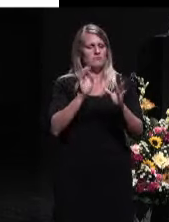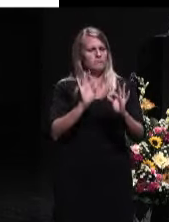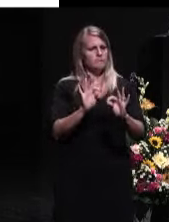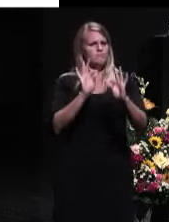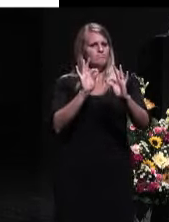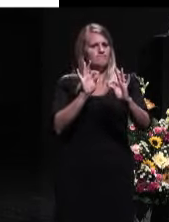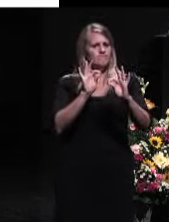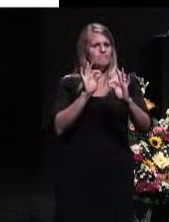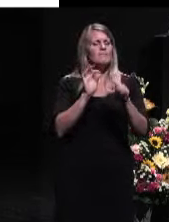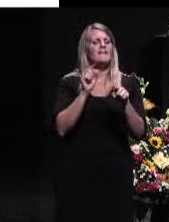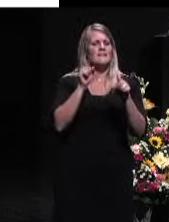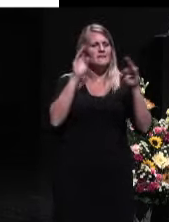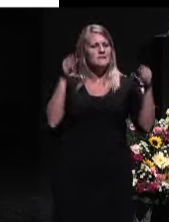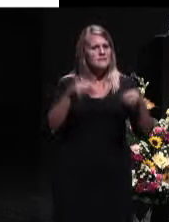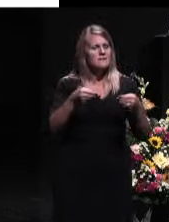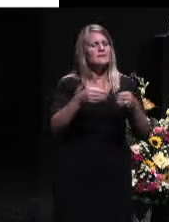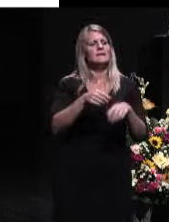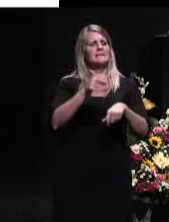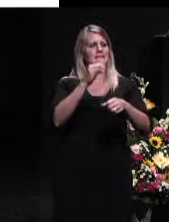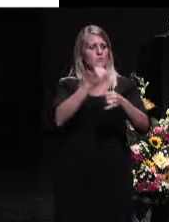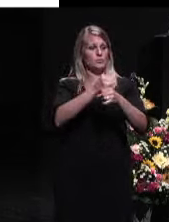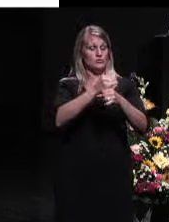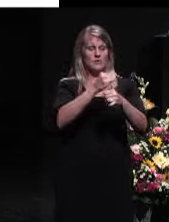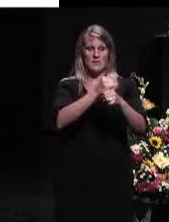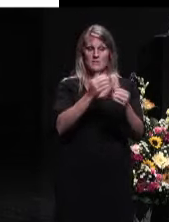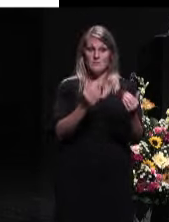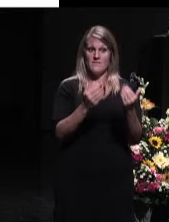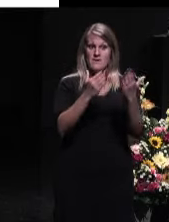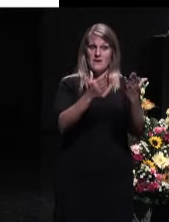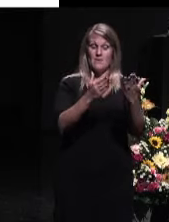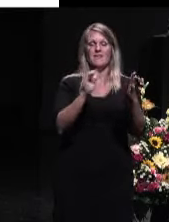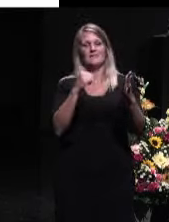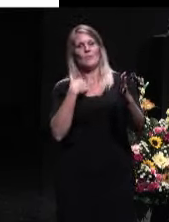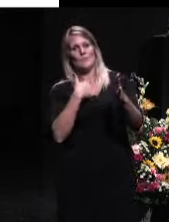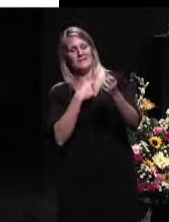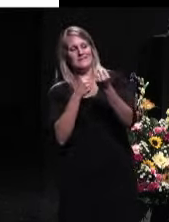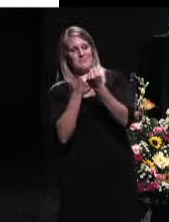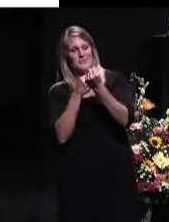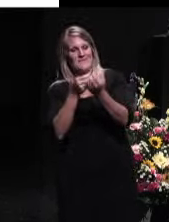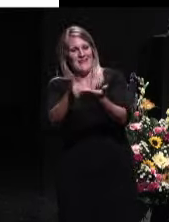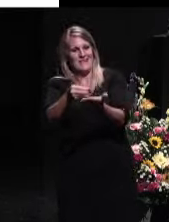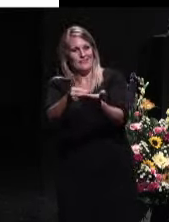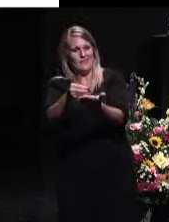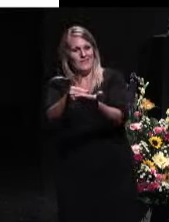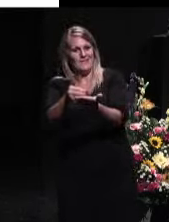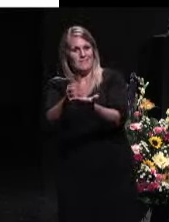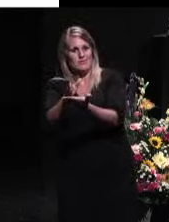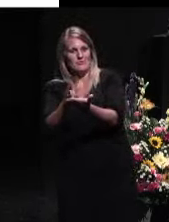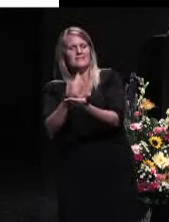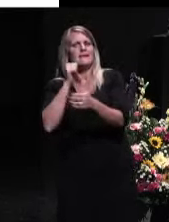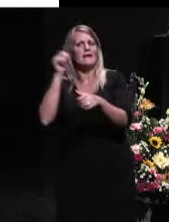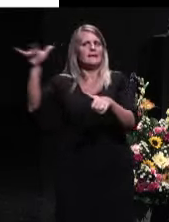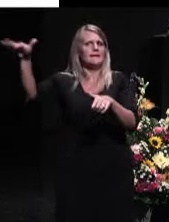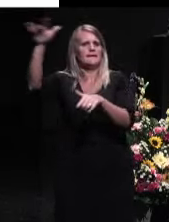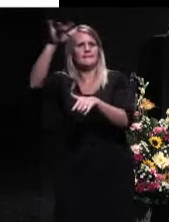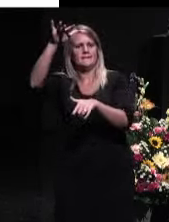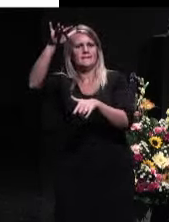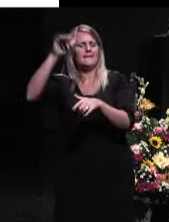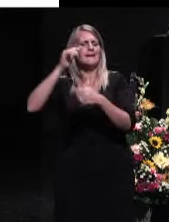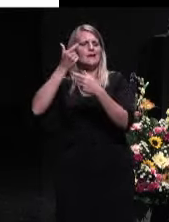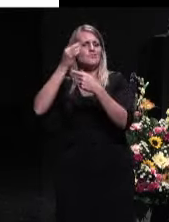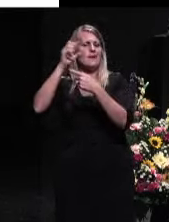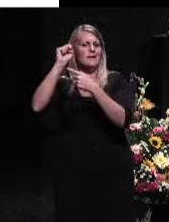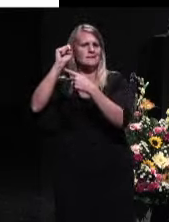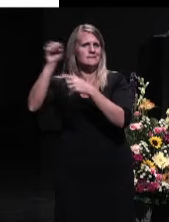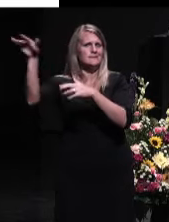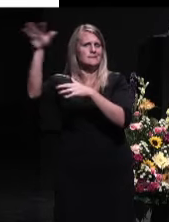earlier, focusing on institutionally provided, that's what we support for financial aid. That's not the outside philanthropic, it's not grants, it's